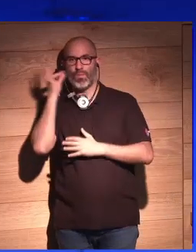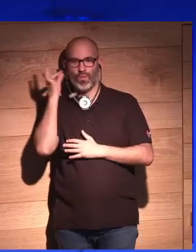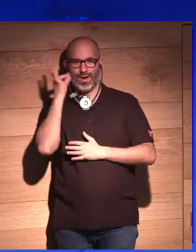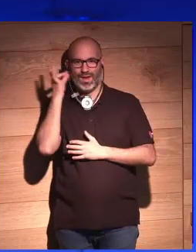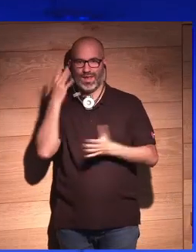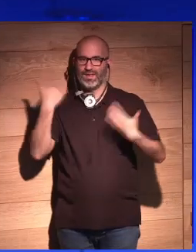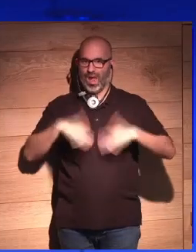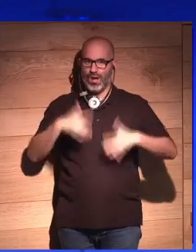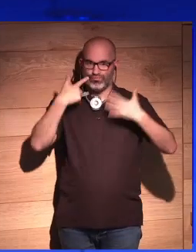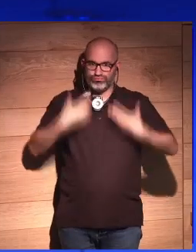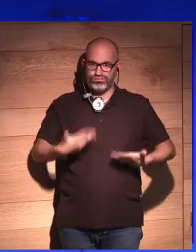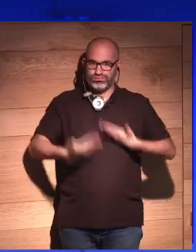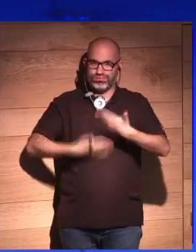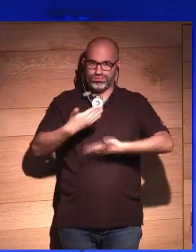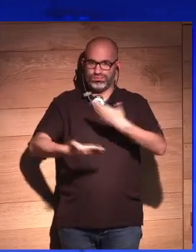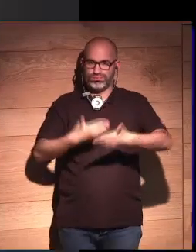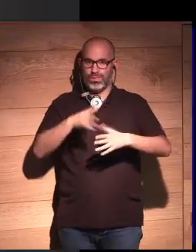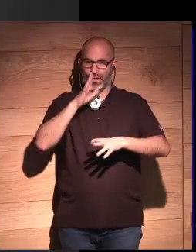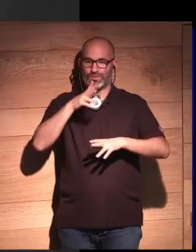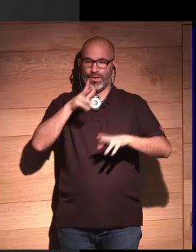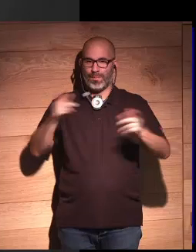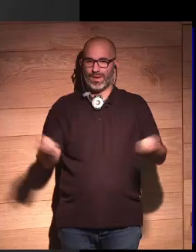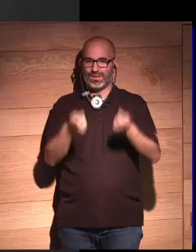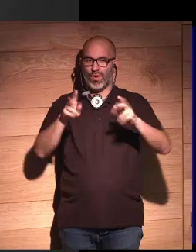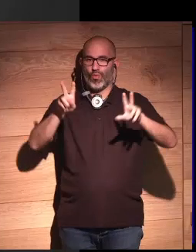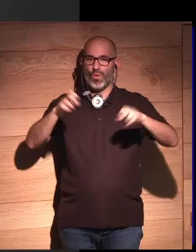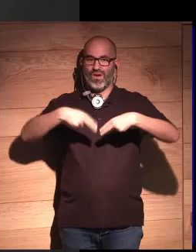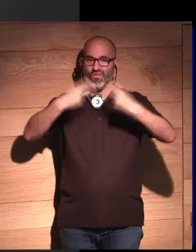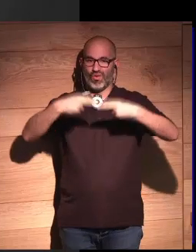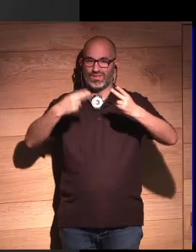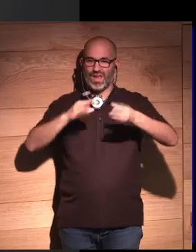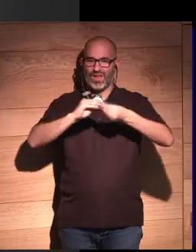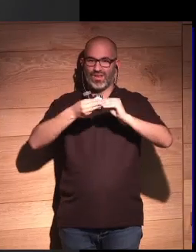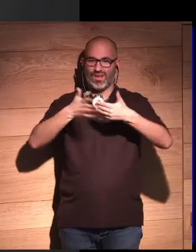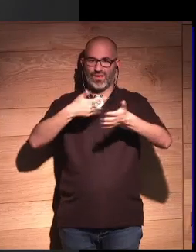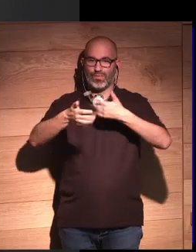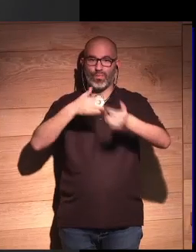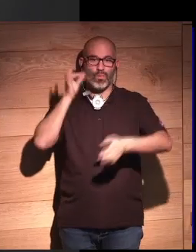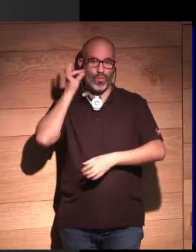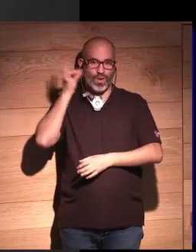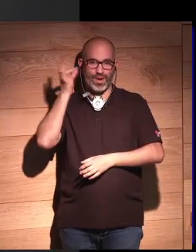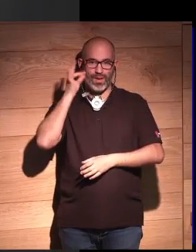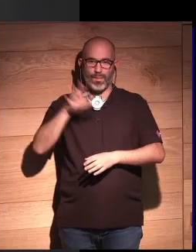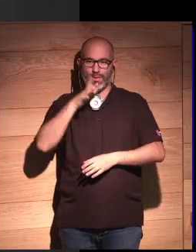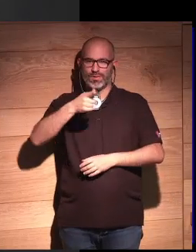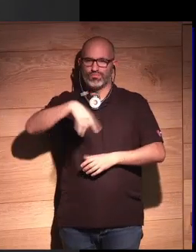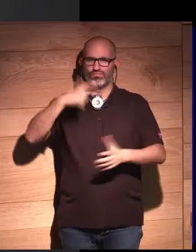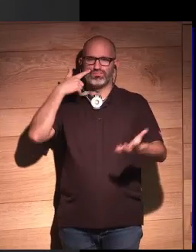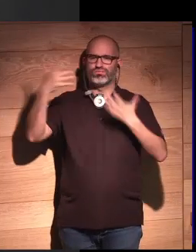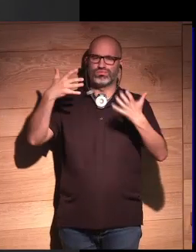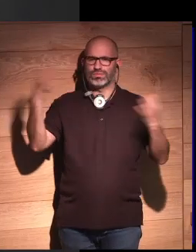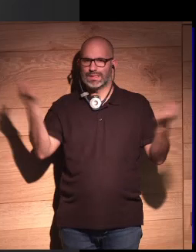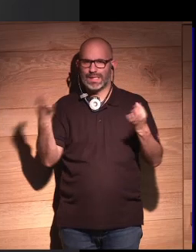made by women, and it's really remarkable. What you're finding is, it's parity. There's